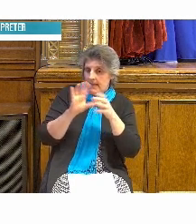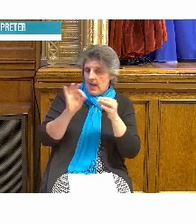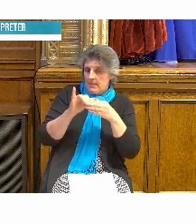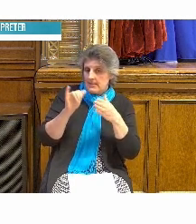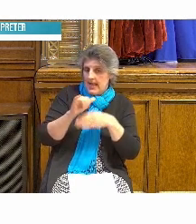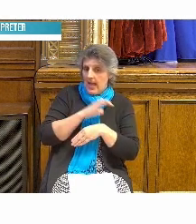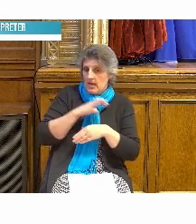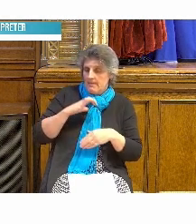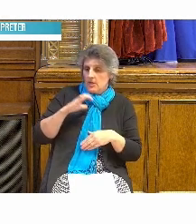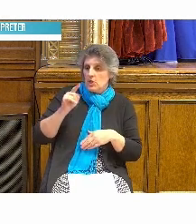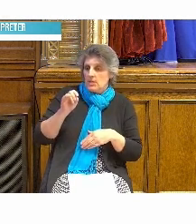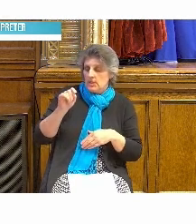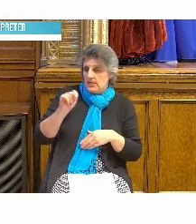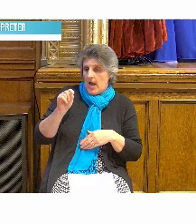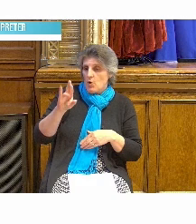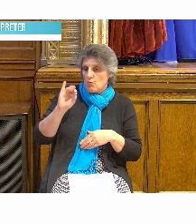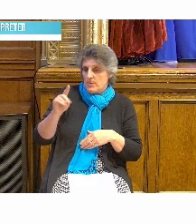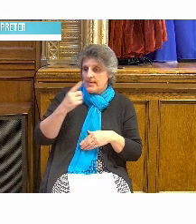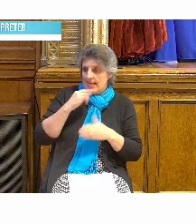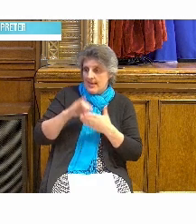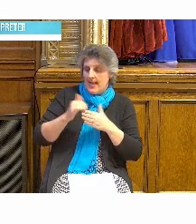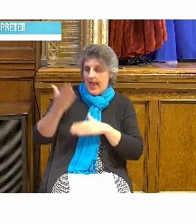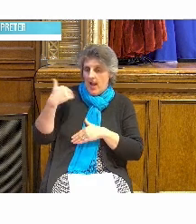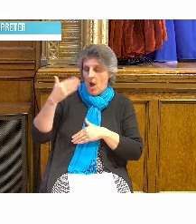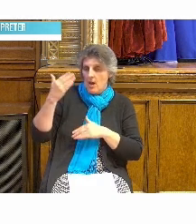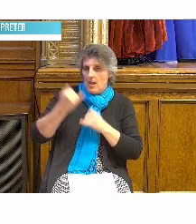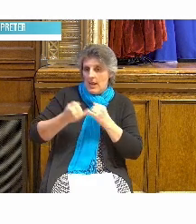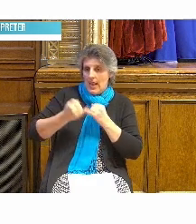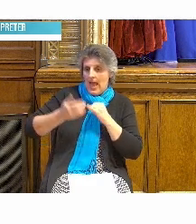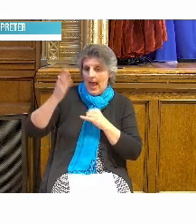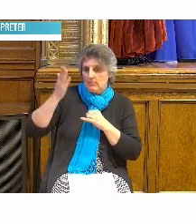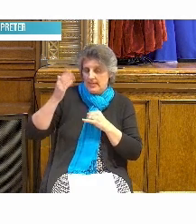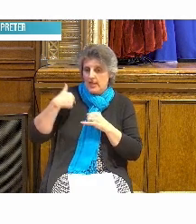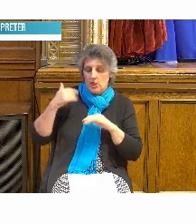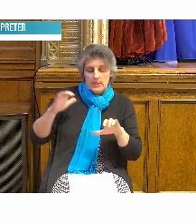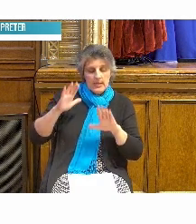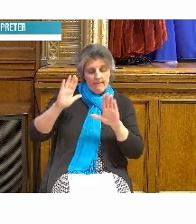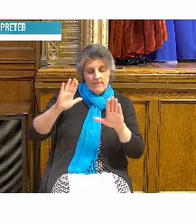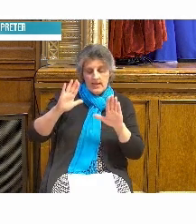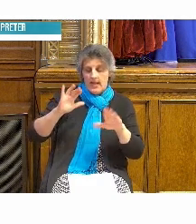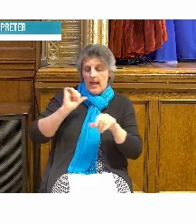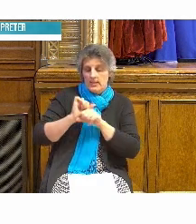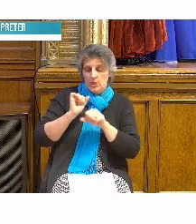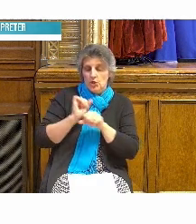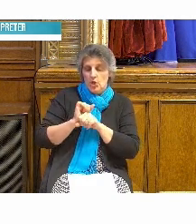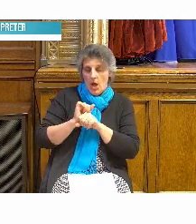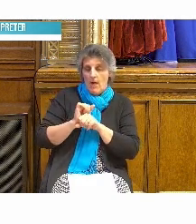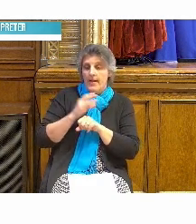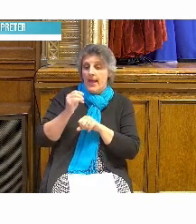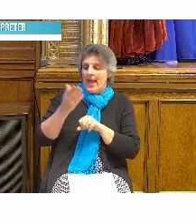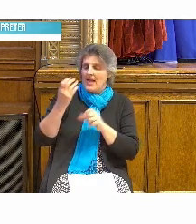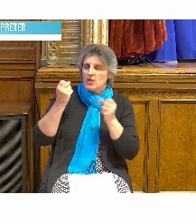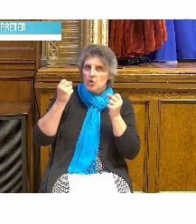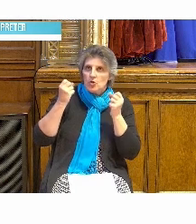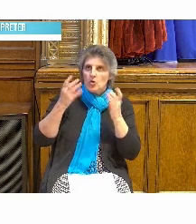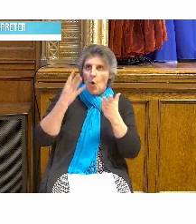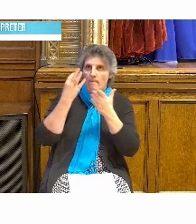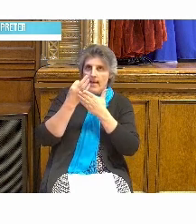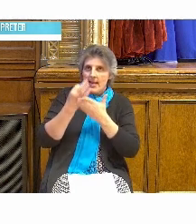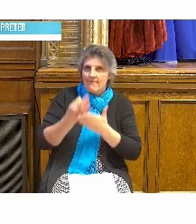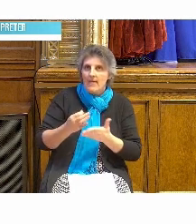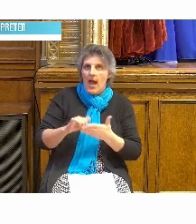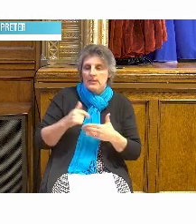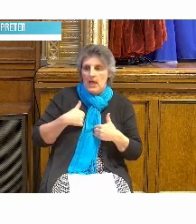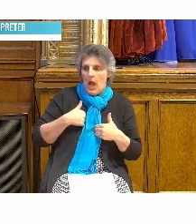Commissioner Tarrant Reed said, that our last presenter did a fantastic job, and there were so many facts that I